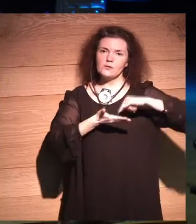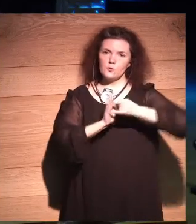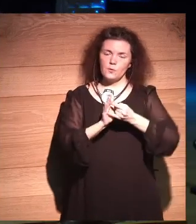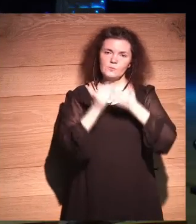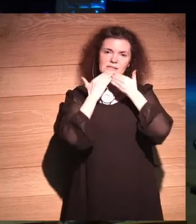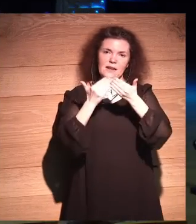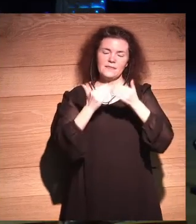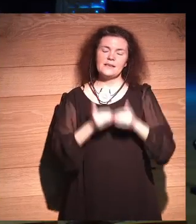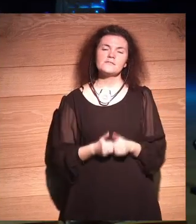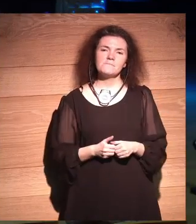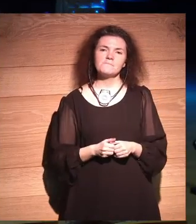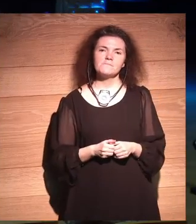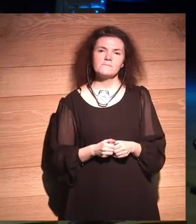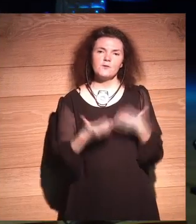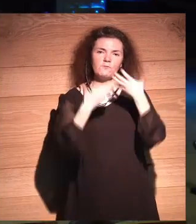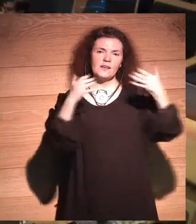Thank you.